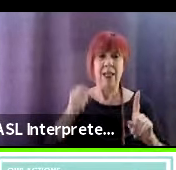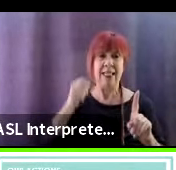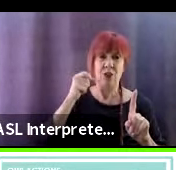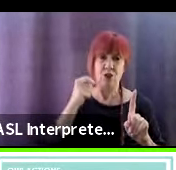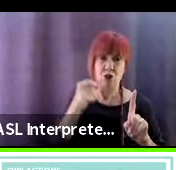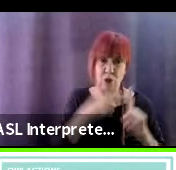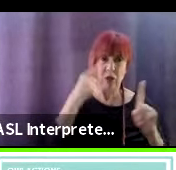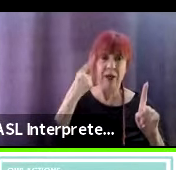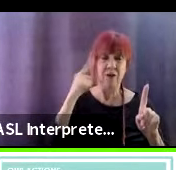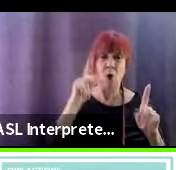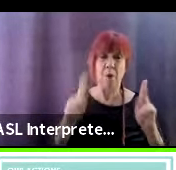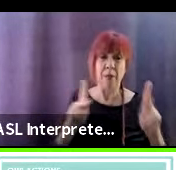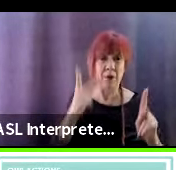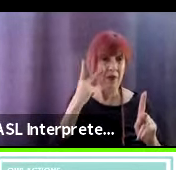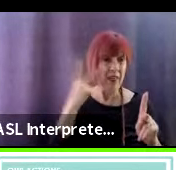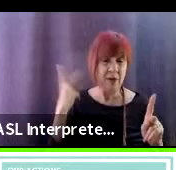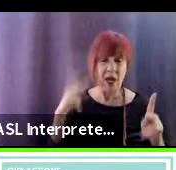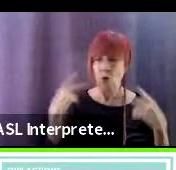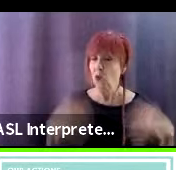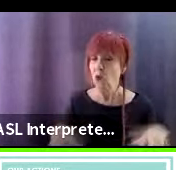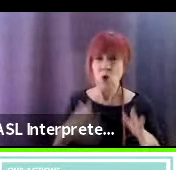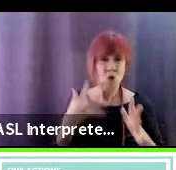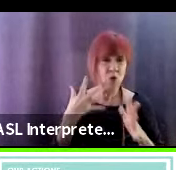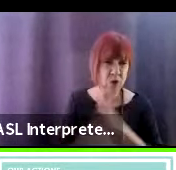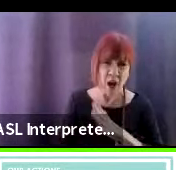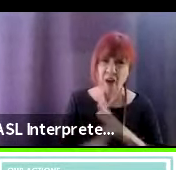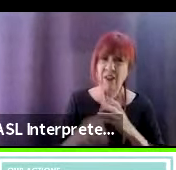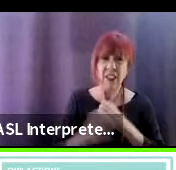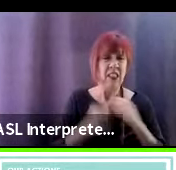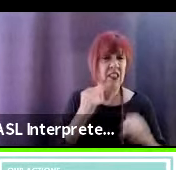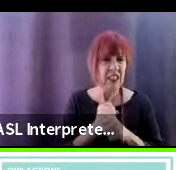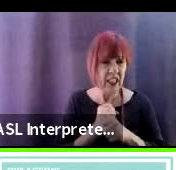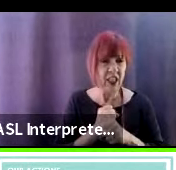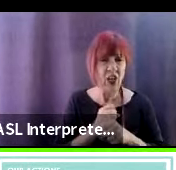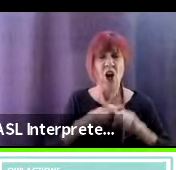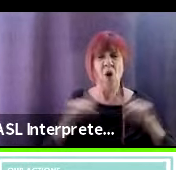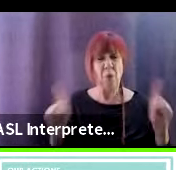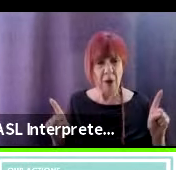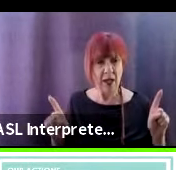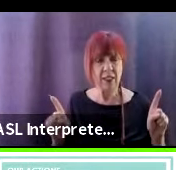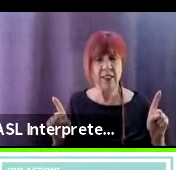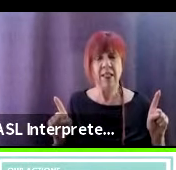been. But, what is really exciting is literally today myself too,